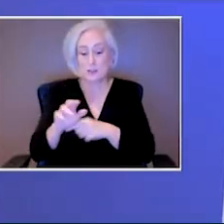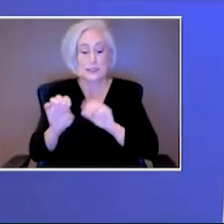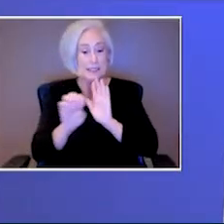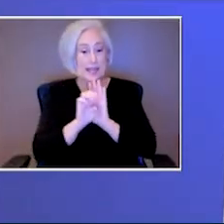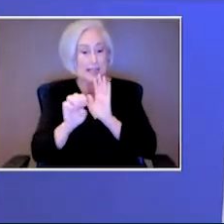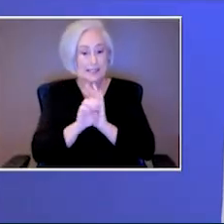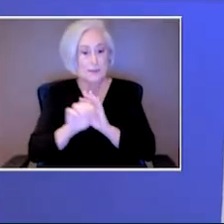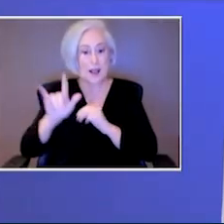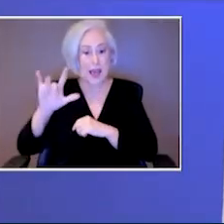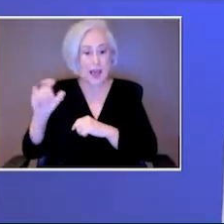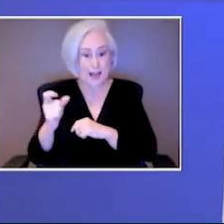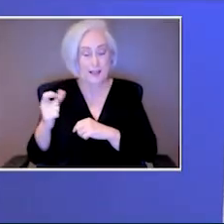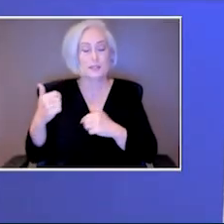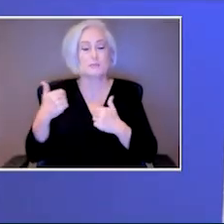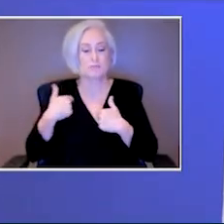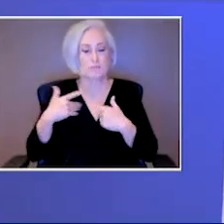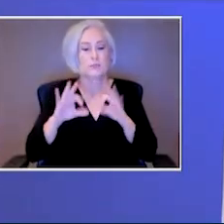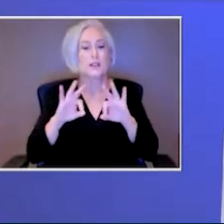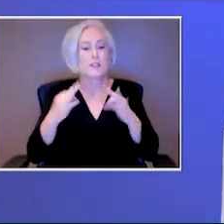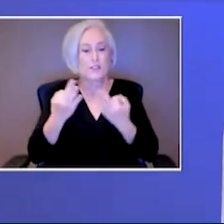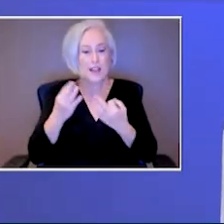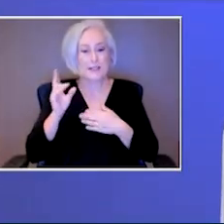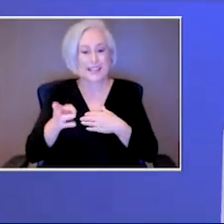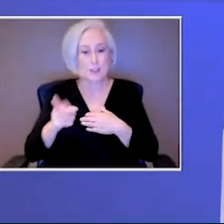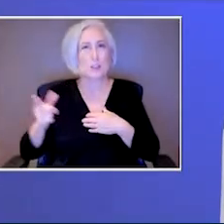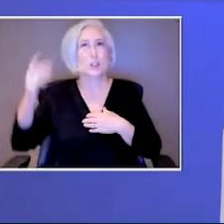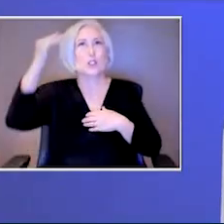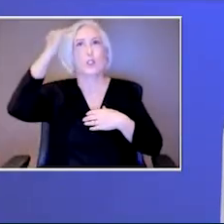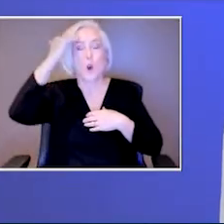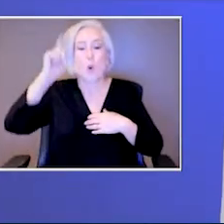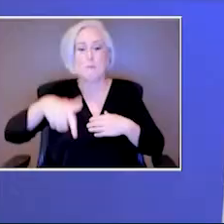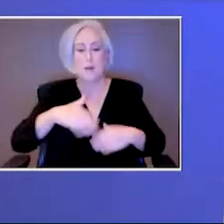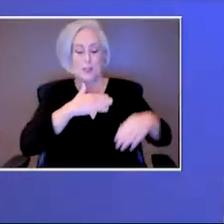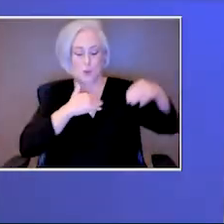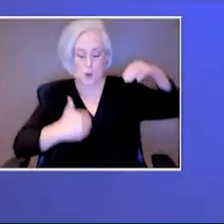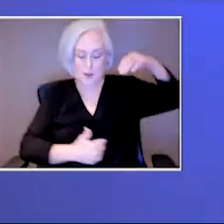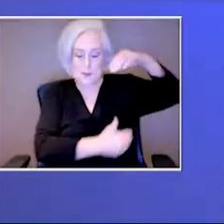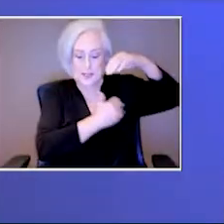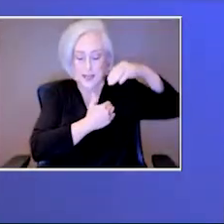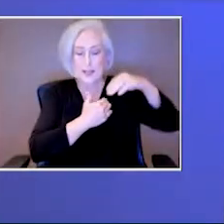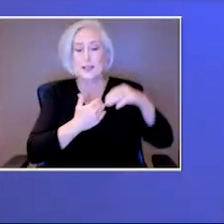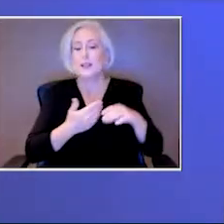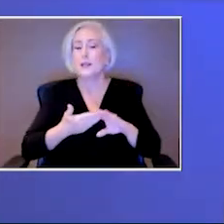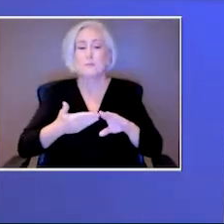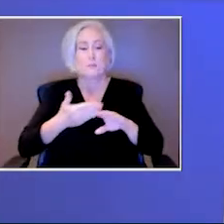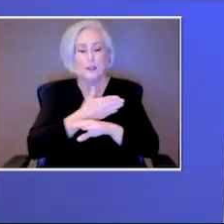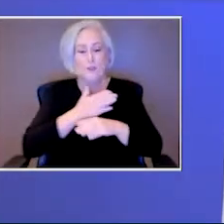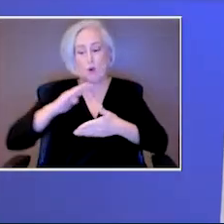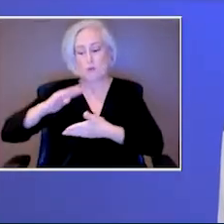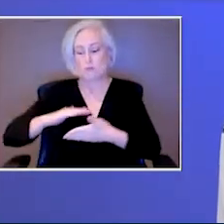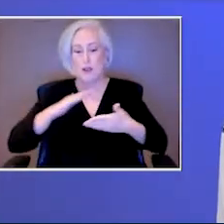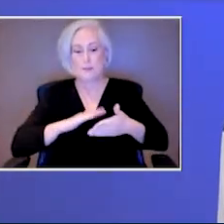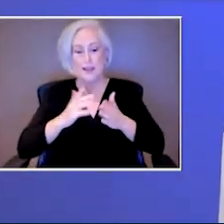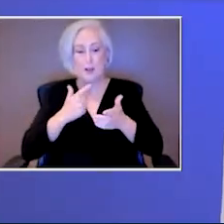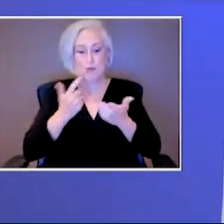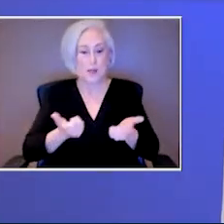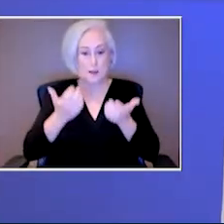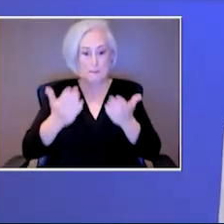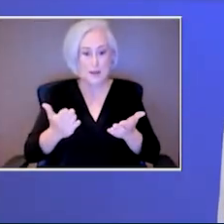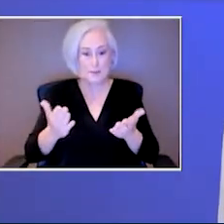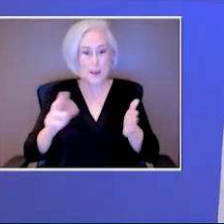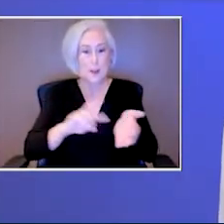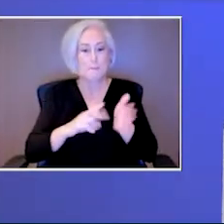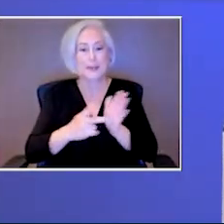that she should be doing self-exams even though actual screening wasn't recommended. So it's really important that women are breast aware, is what we call